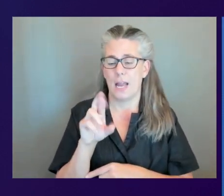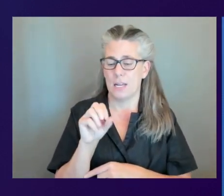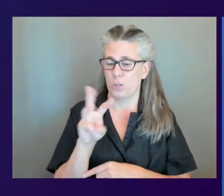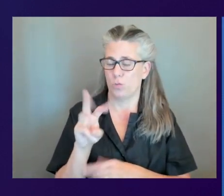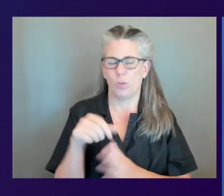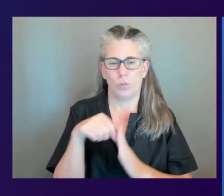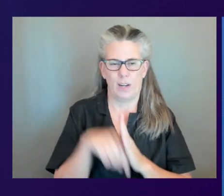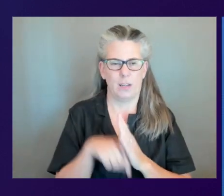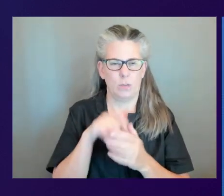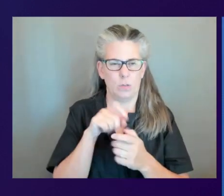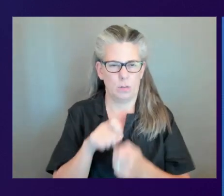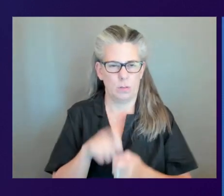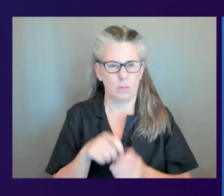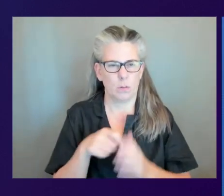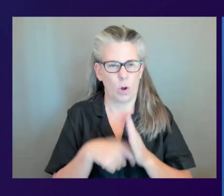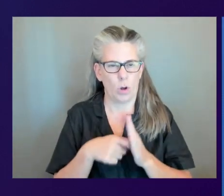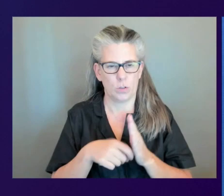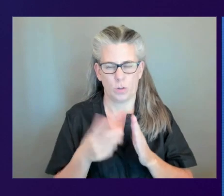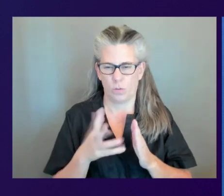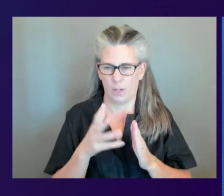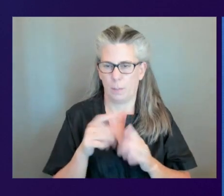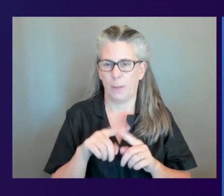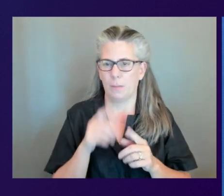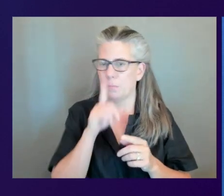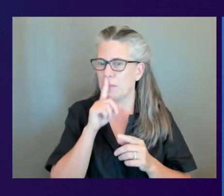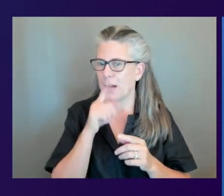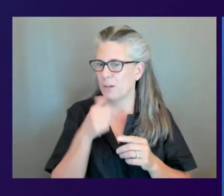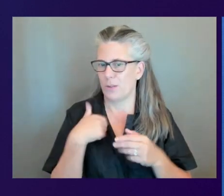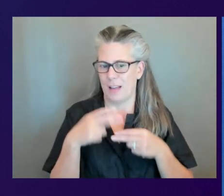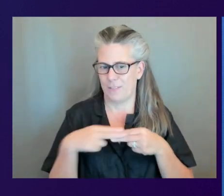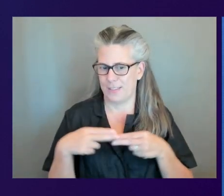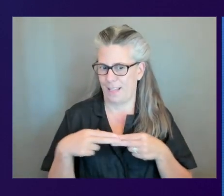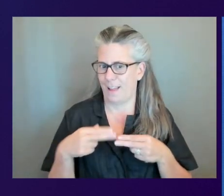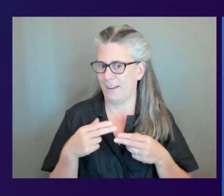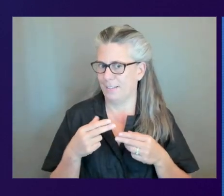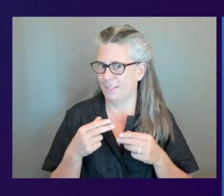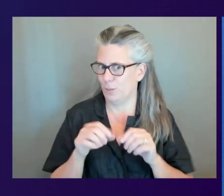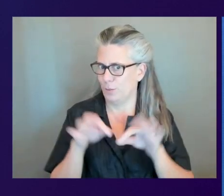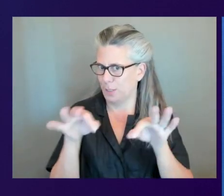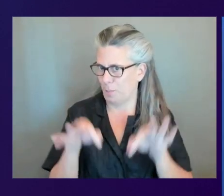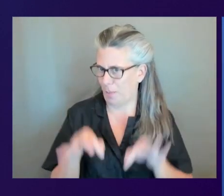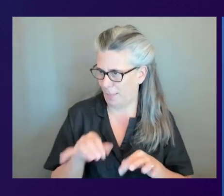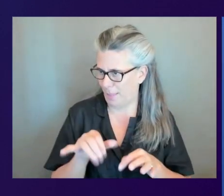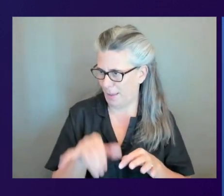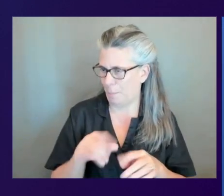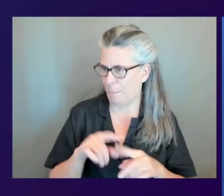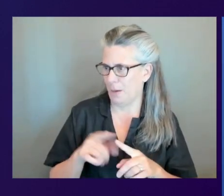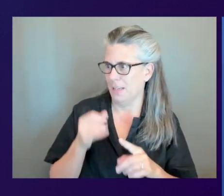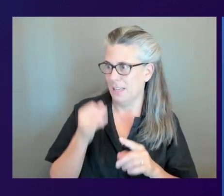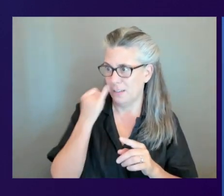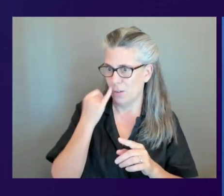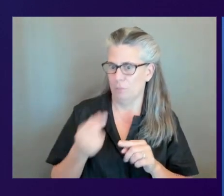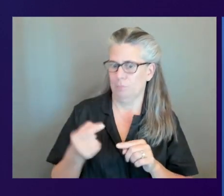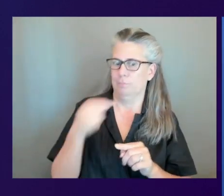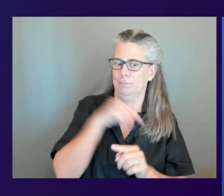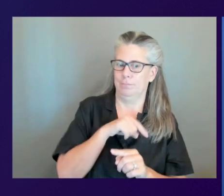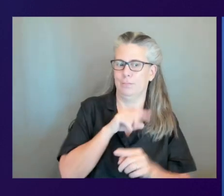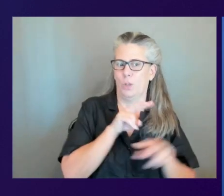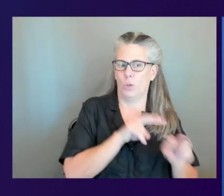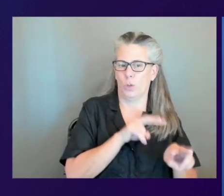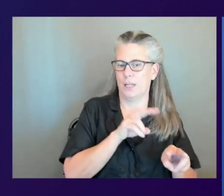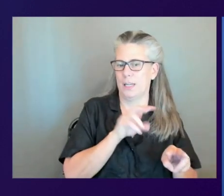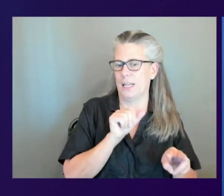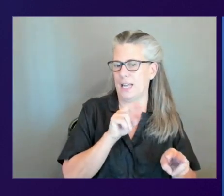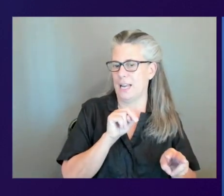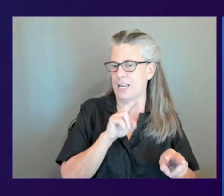have that in my slideshow prepared for you, but if you Come want on, to tune man. back into his, basically you're bringing your licenses that you